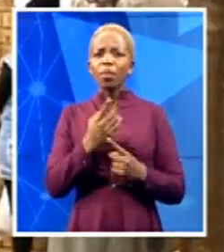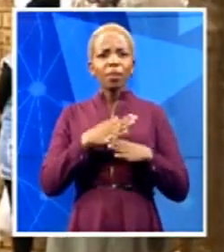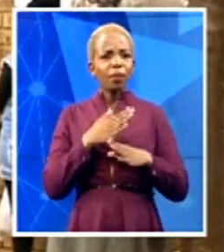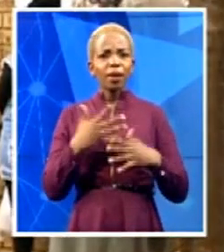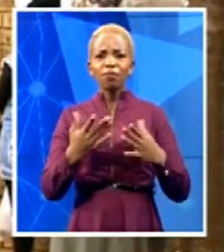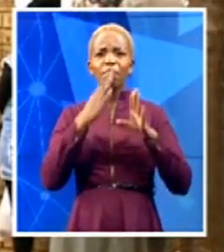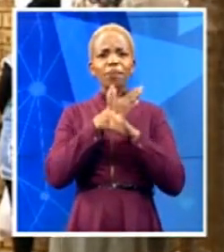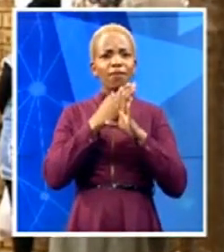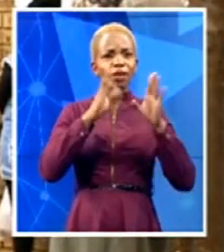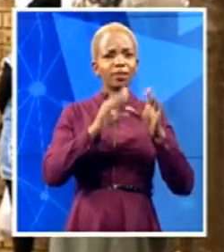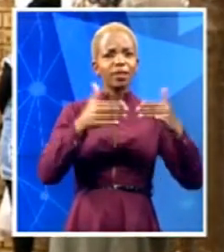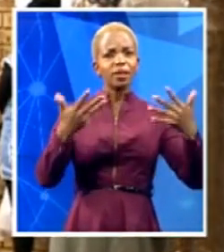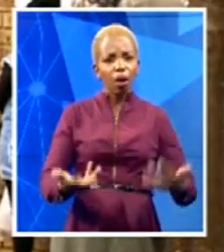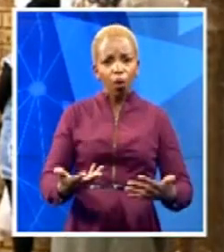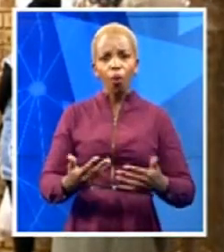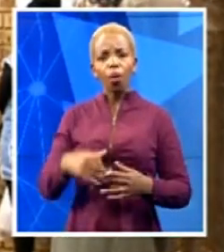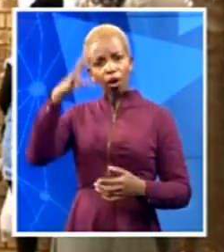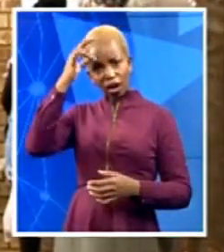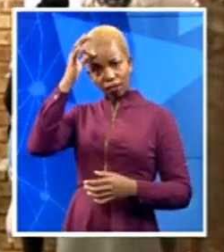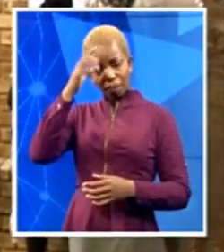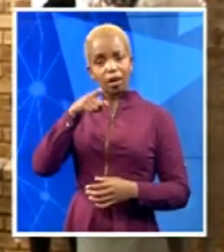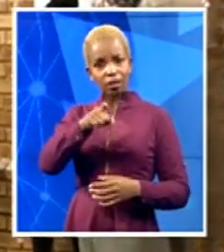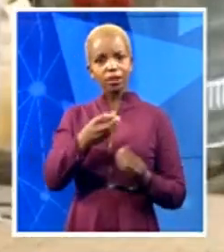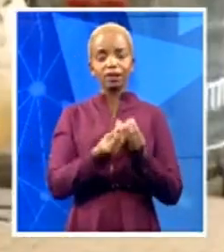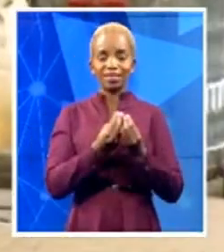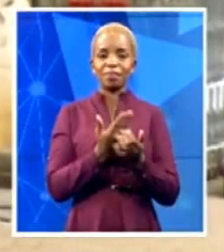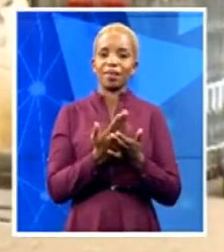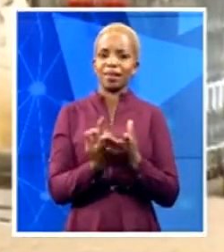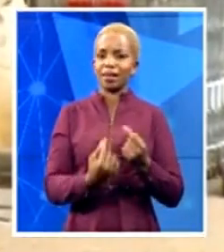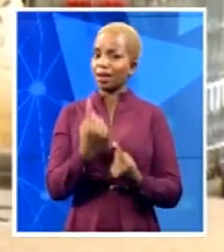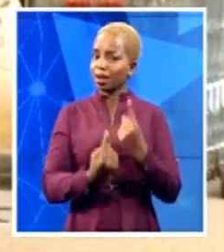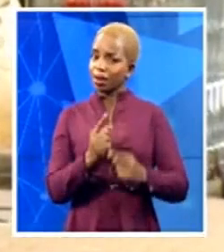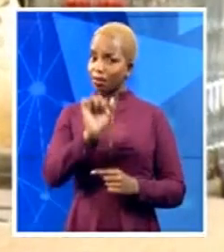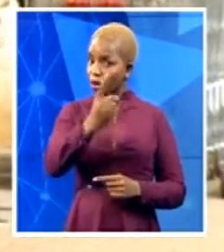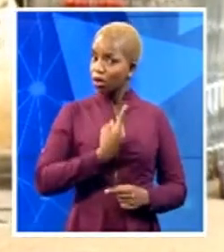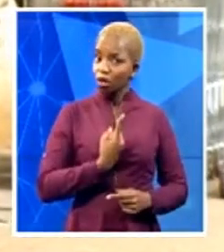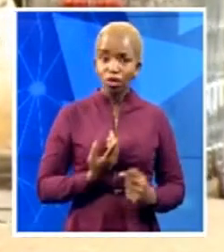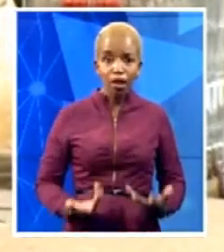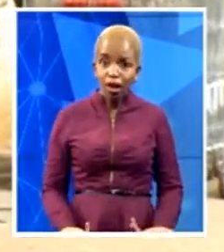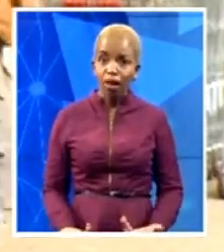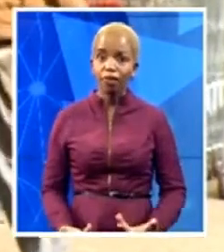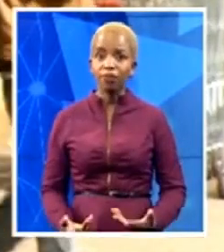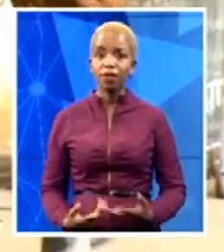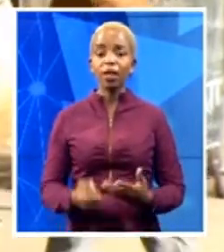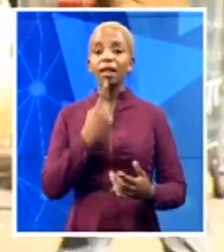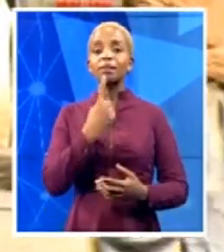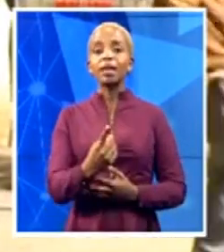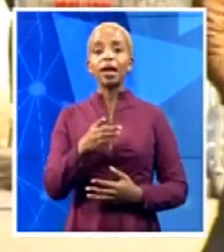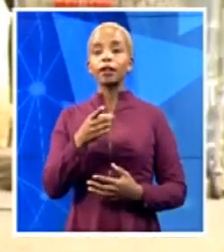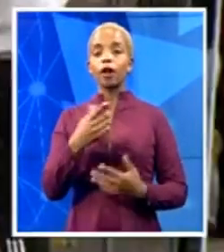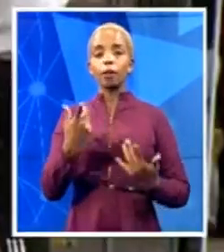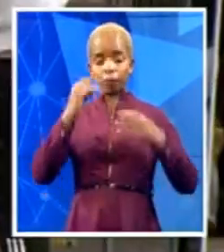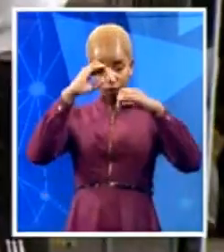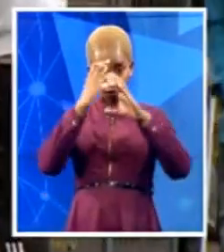can actually be done. As you say yourself, the government is already doing it. So we then say, let's focus on the people that we need to get back to work as